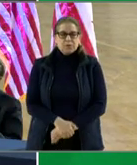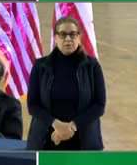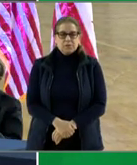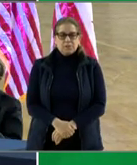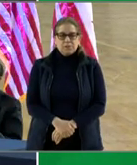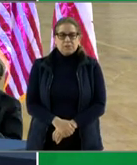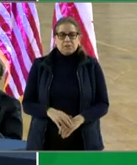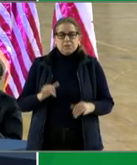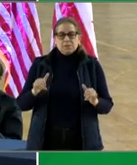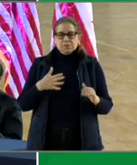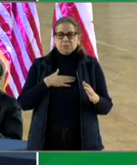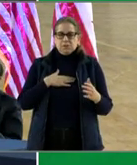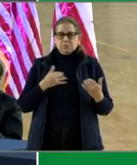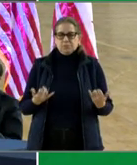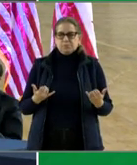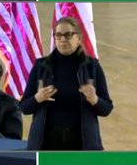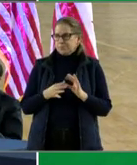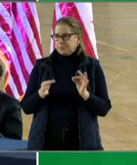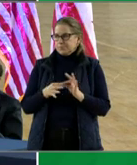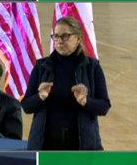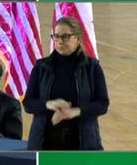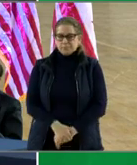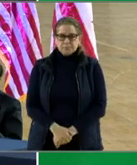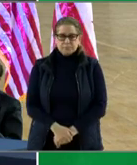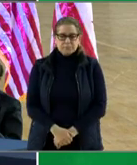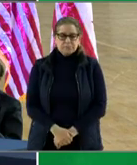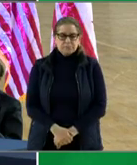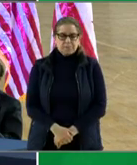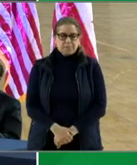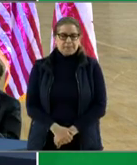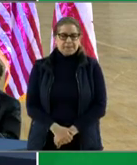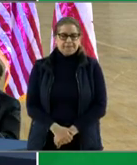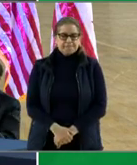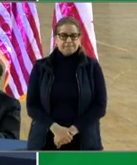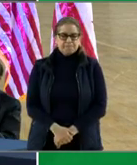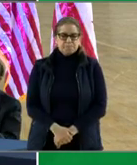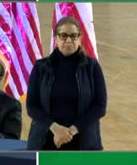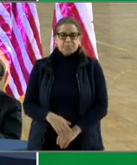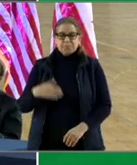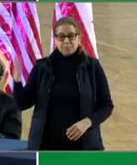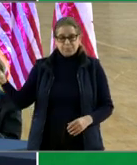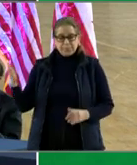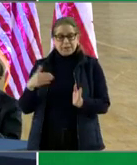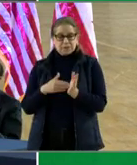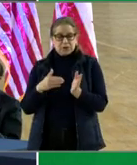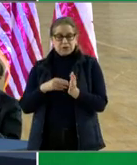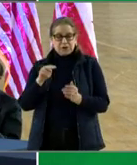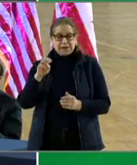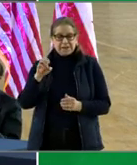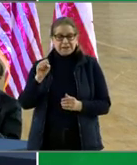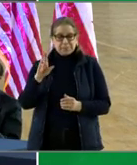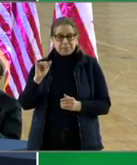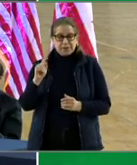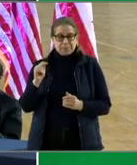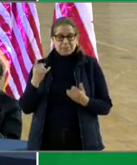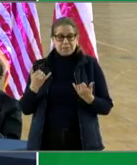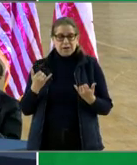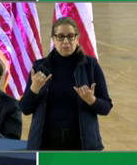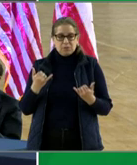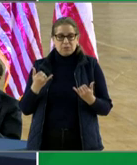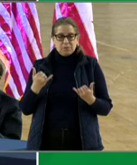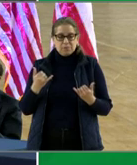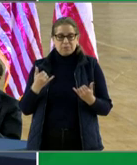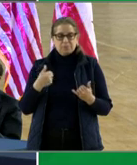comment. You heard from Dr. Nesbitt already how we arrived at this model. We think